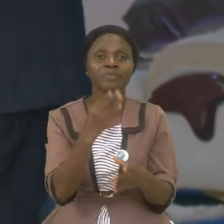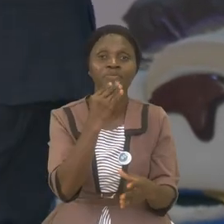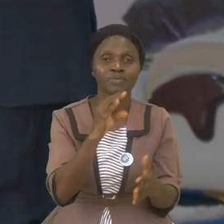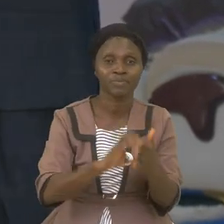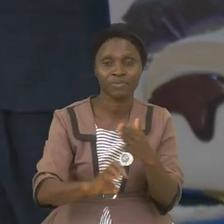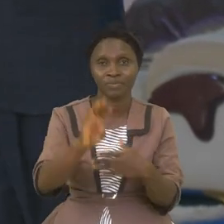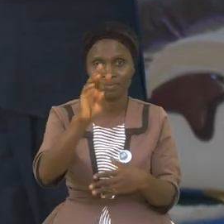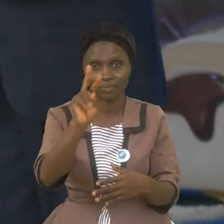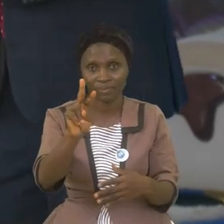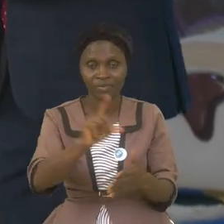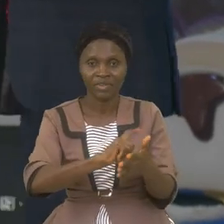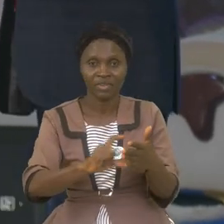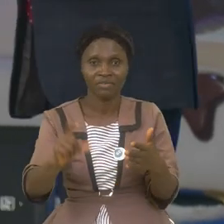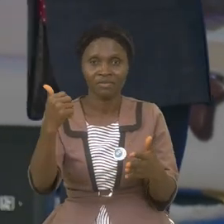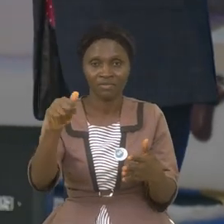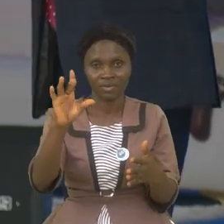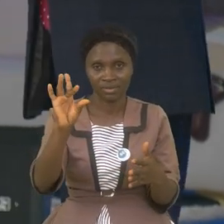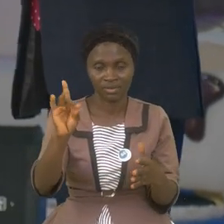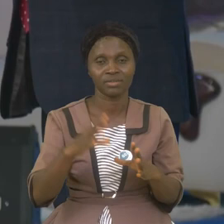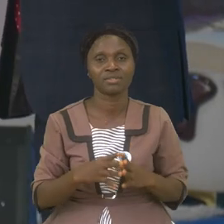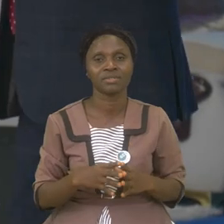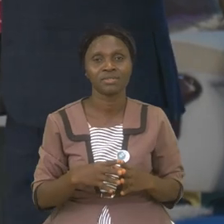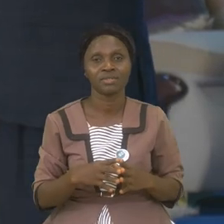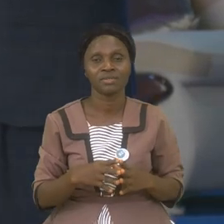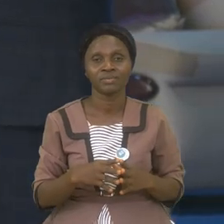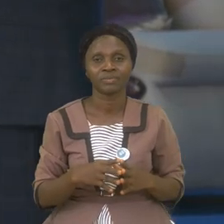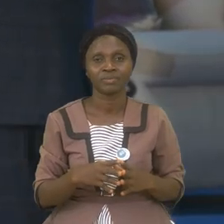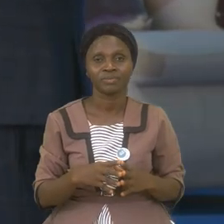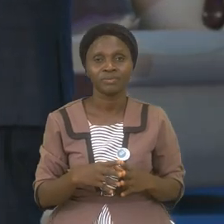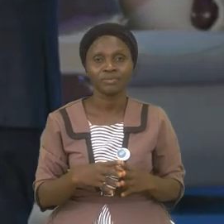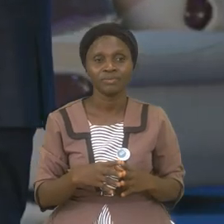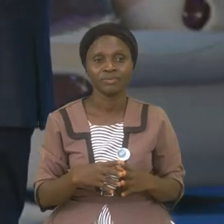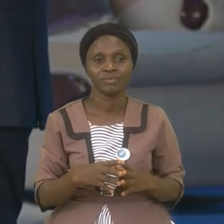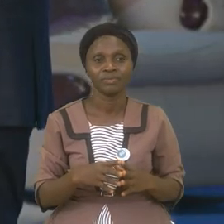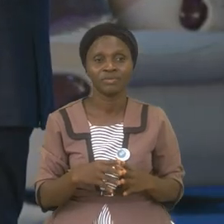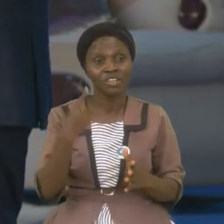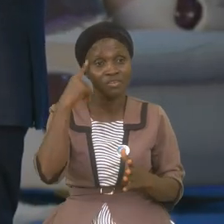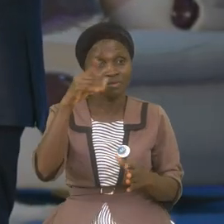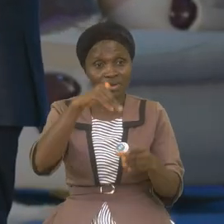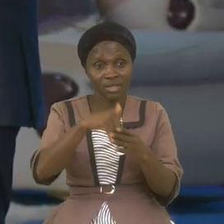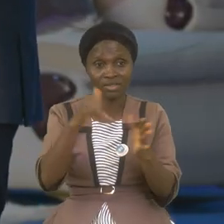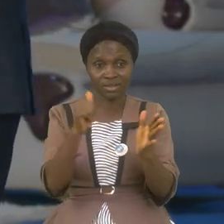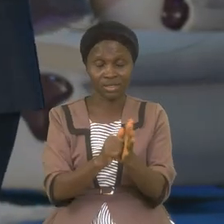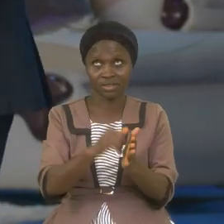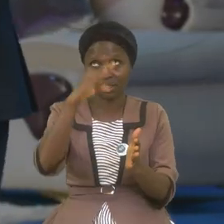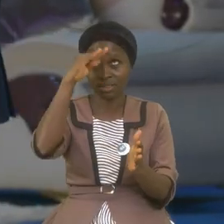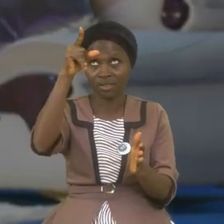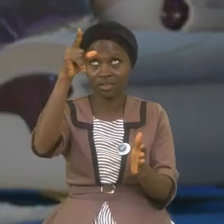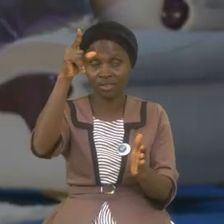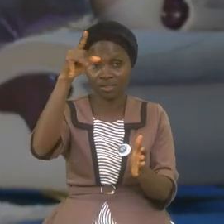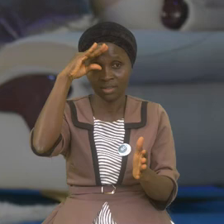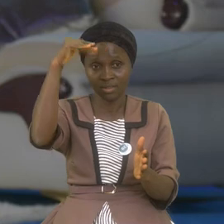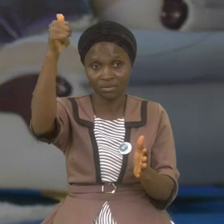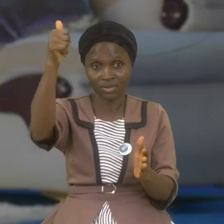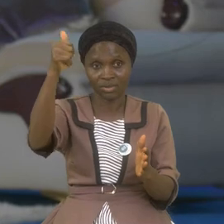18. Hebrews chapter 2, reading from verse 18. For in that he himself has